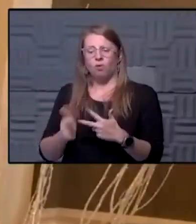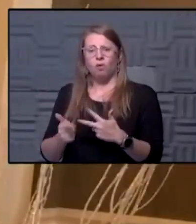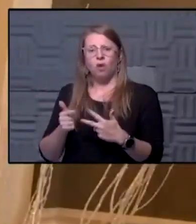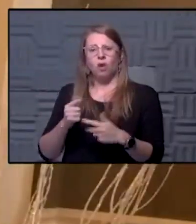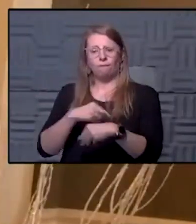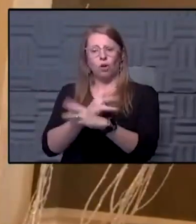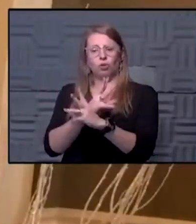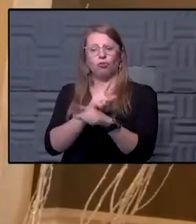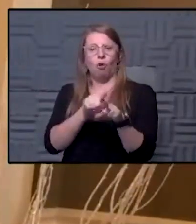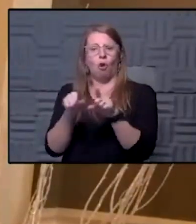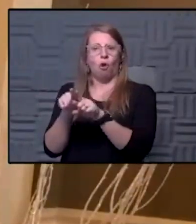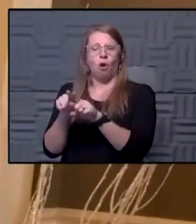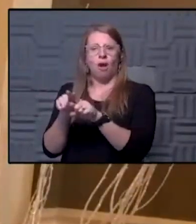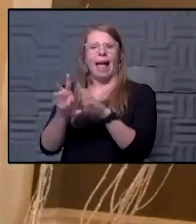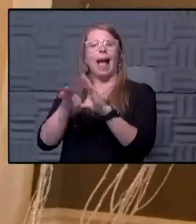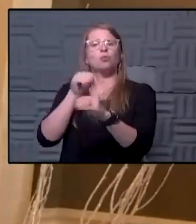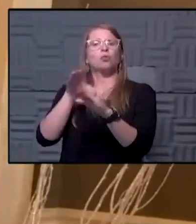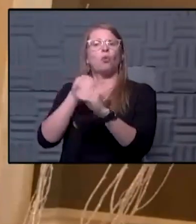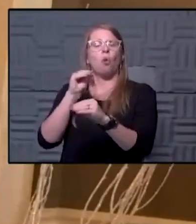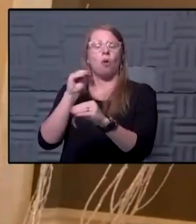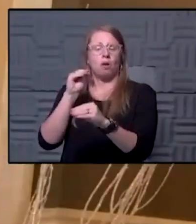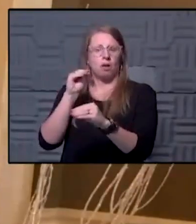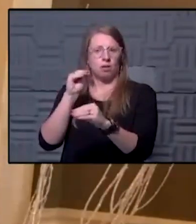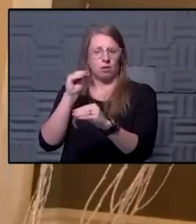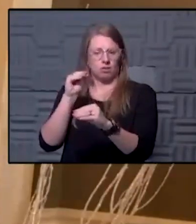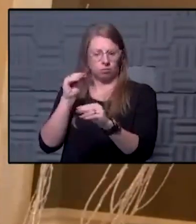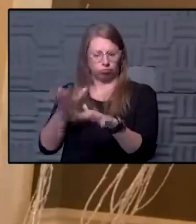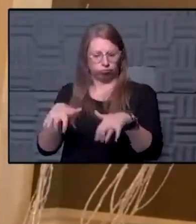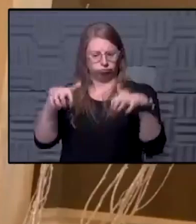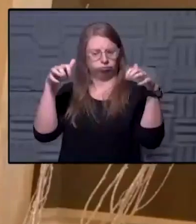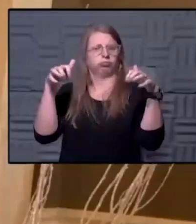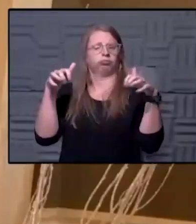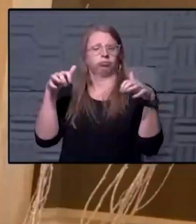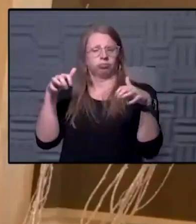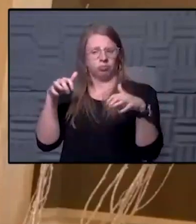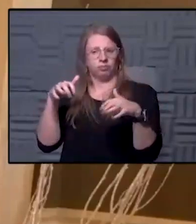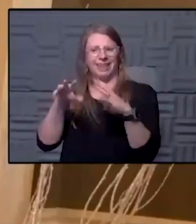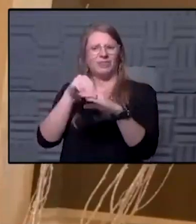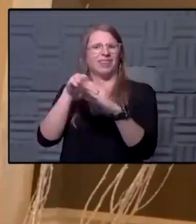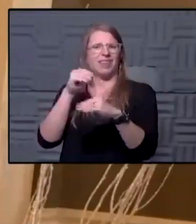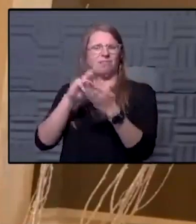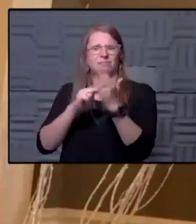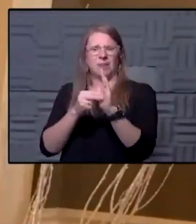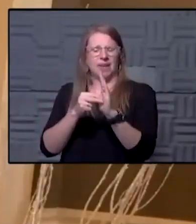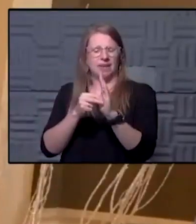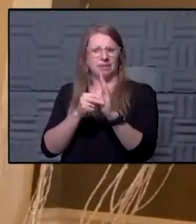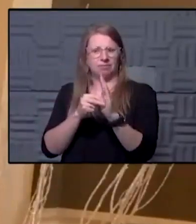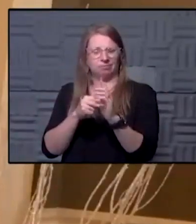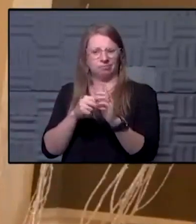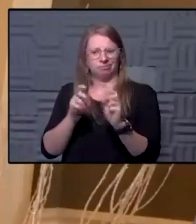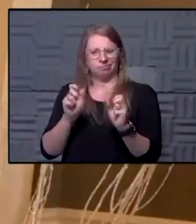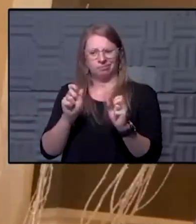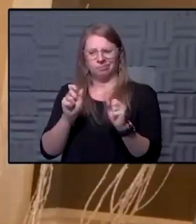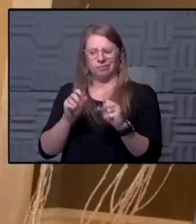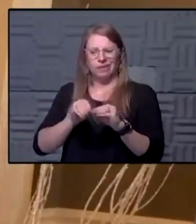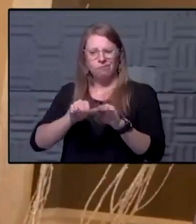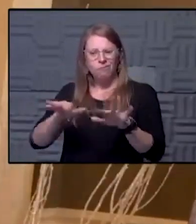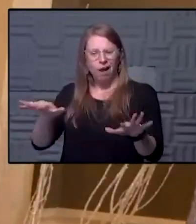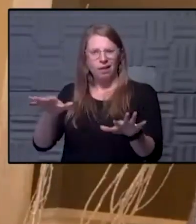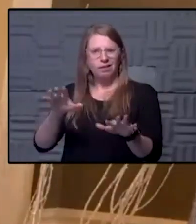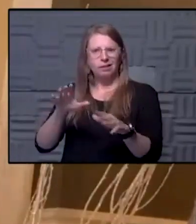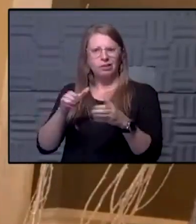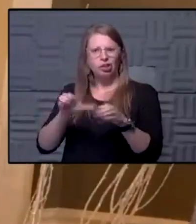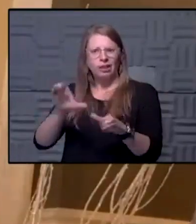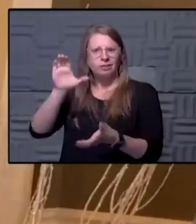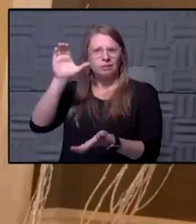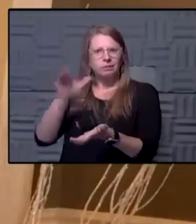virtual, and we do an outdoor service. And, of course, being outdoors, less of the chance of the virus being able to be spread.